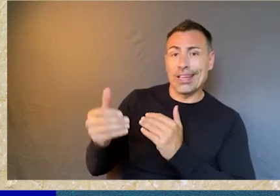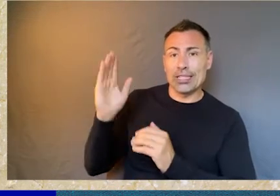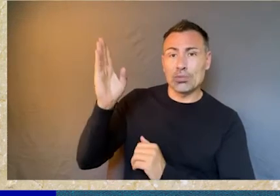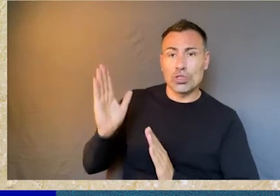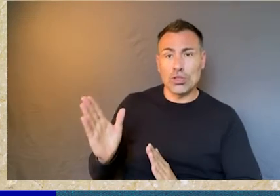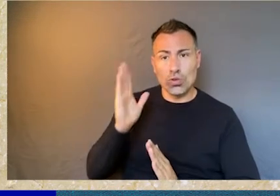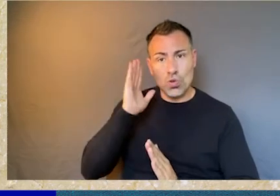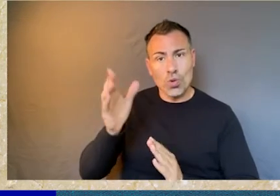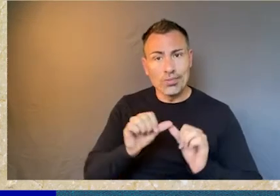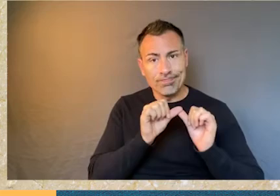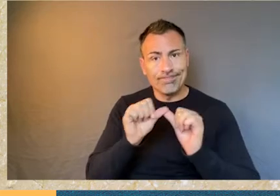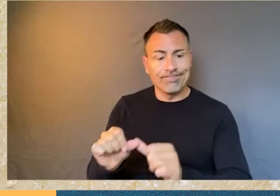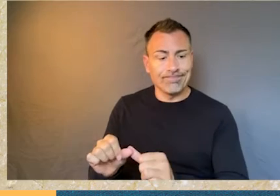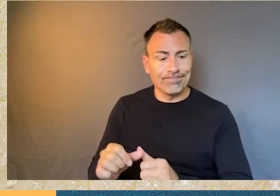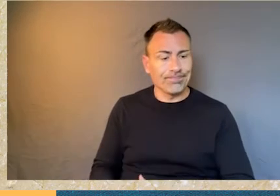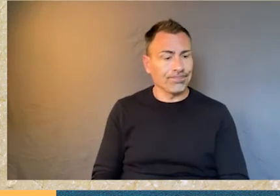the conversation.